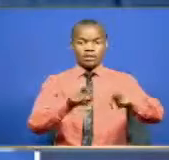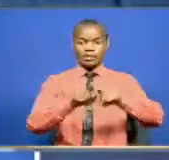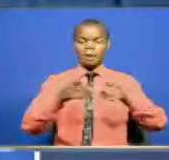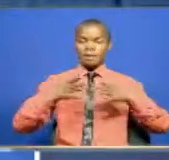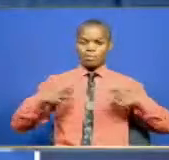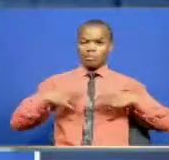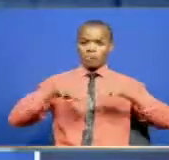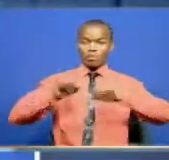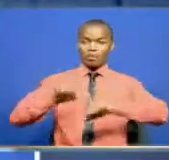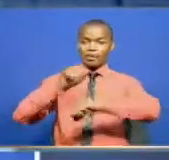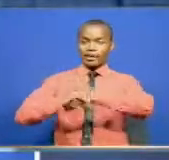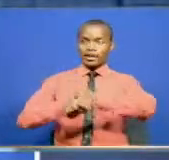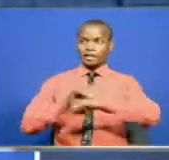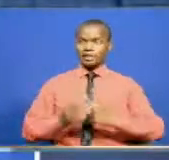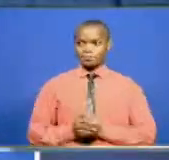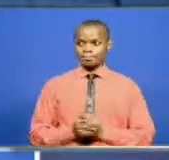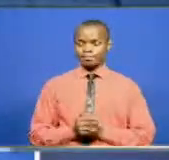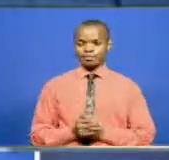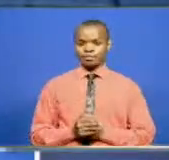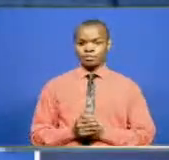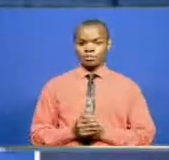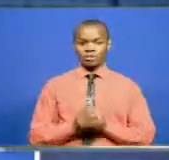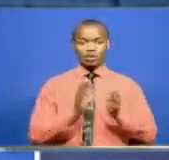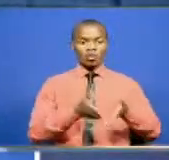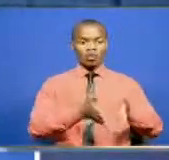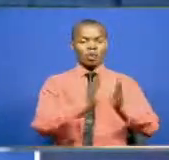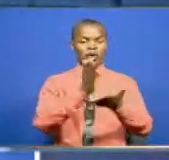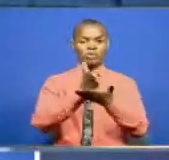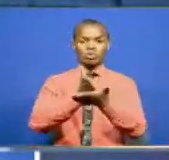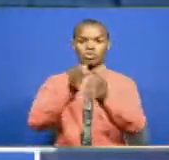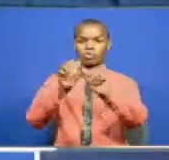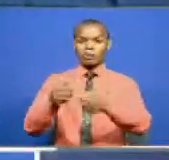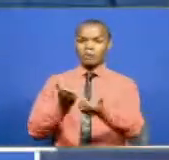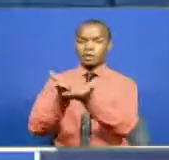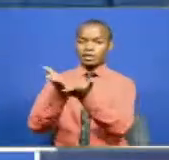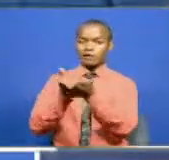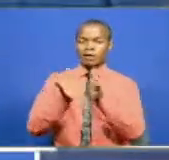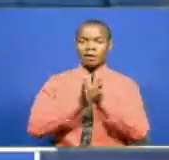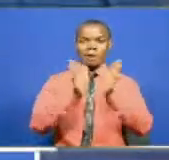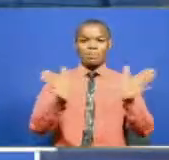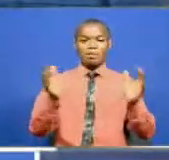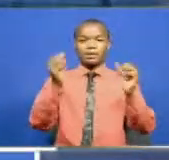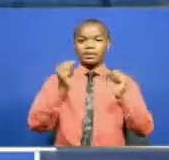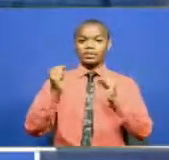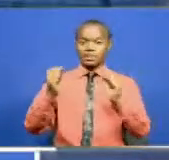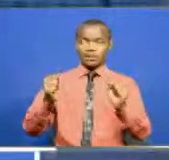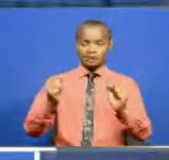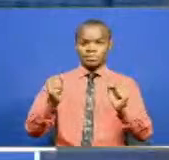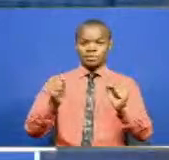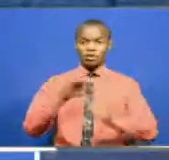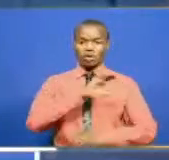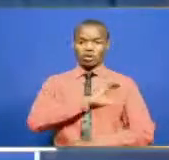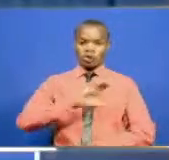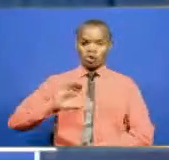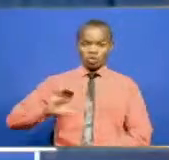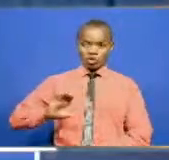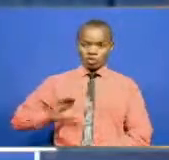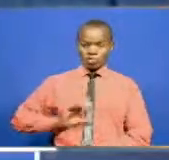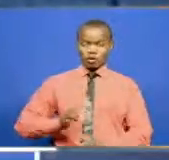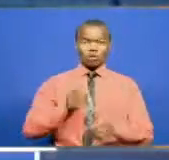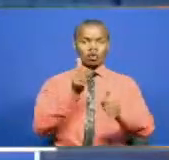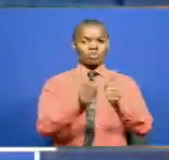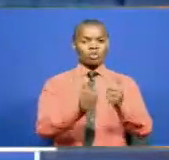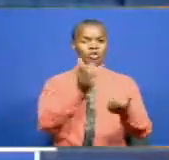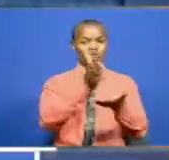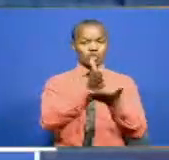public. Such a move will only serve to erode public confidence in a commission that was